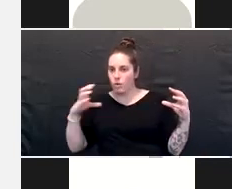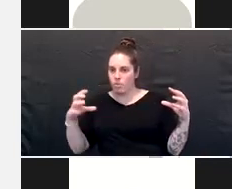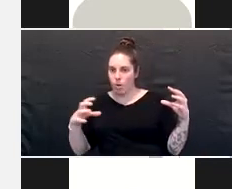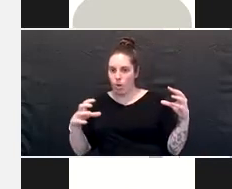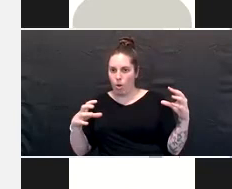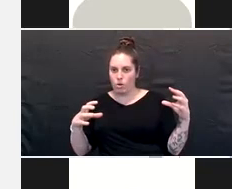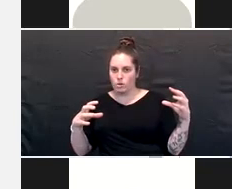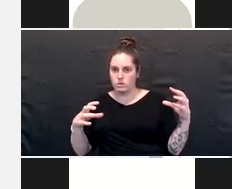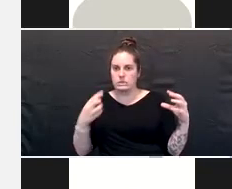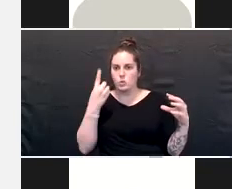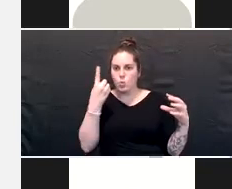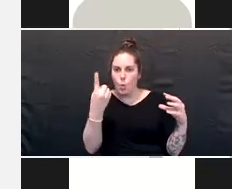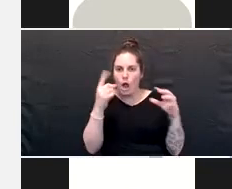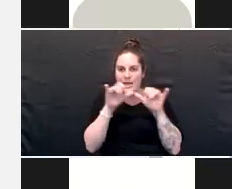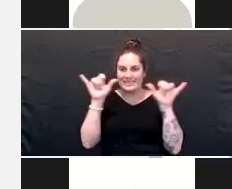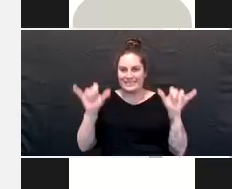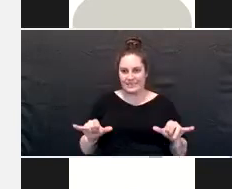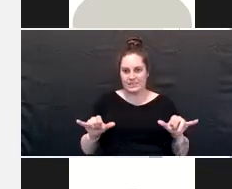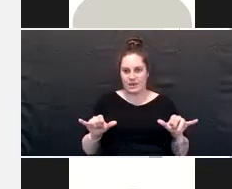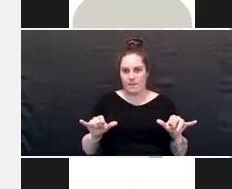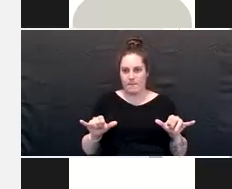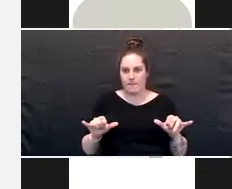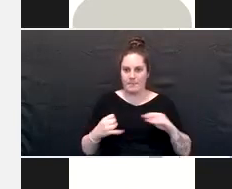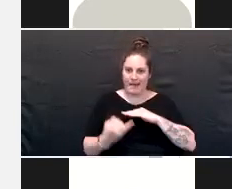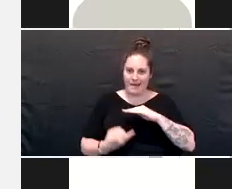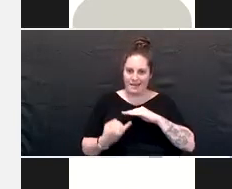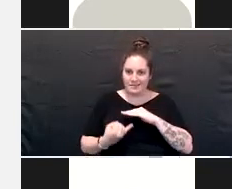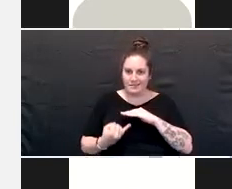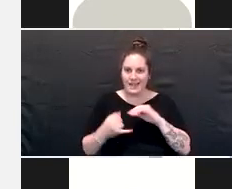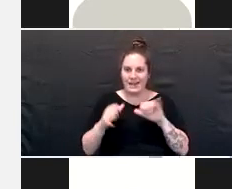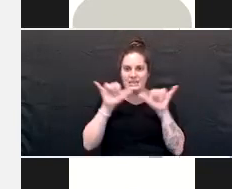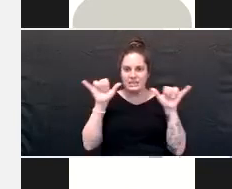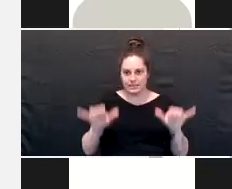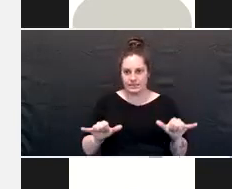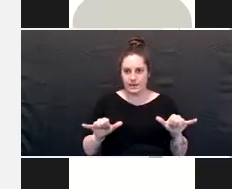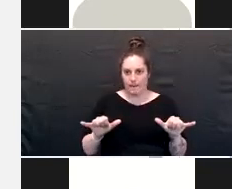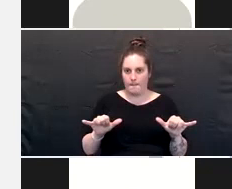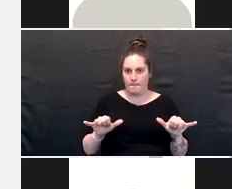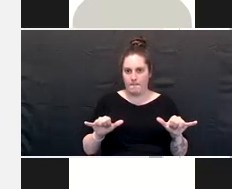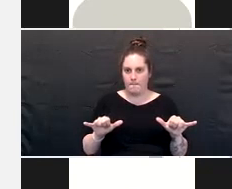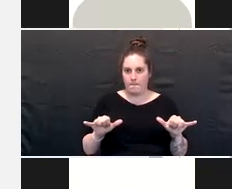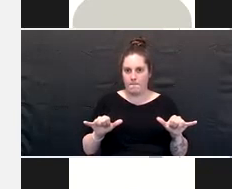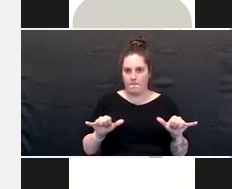that the total momentum in that isolated system is always the same.